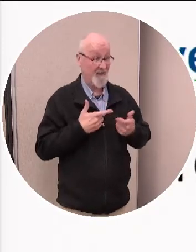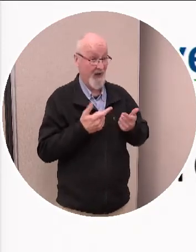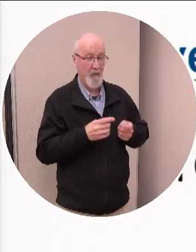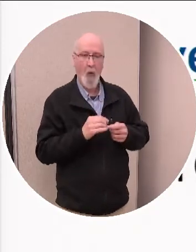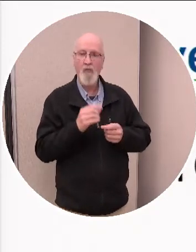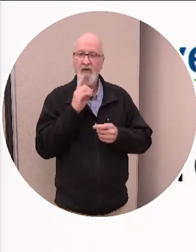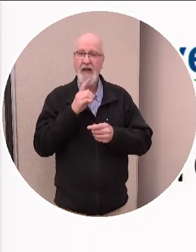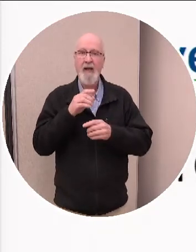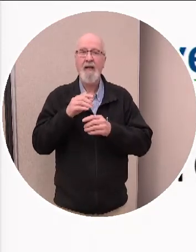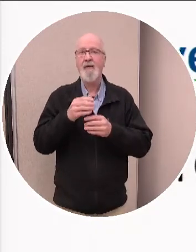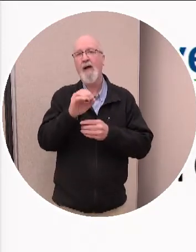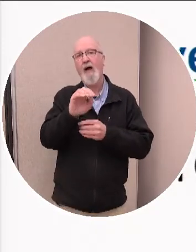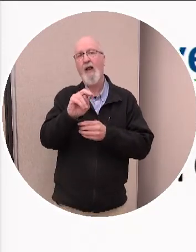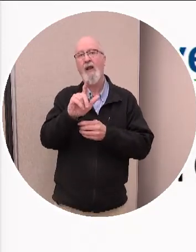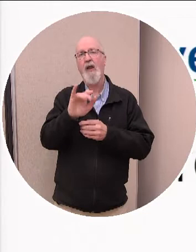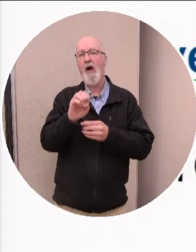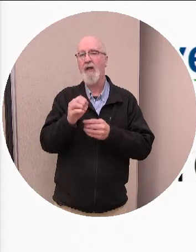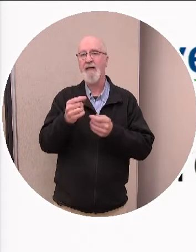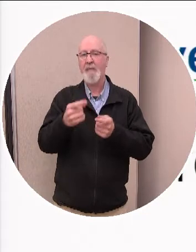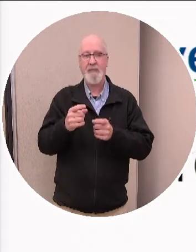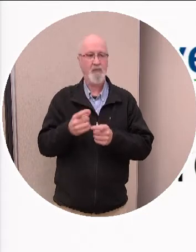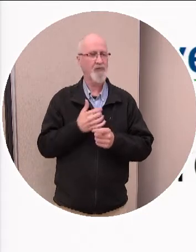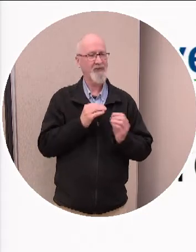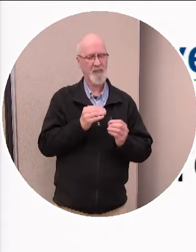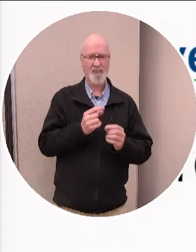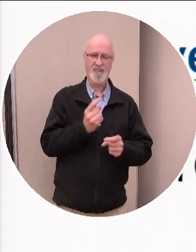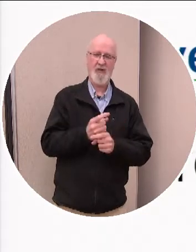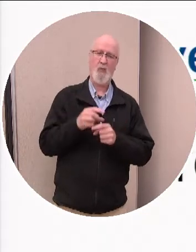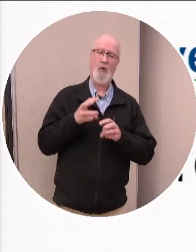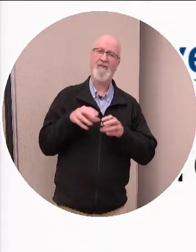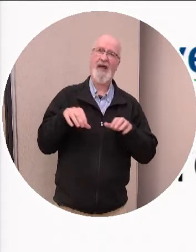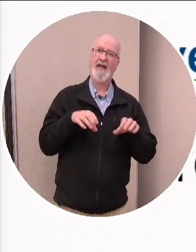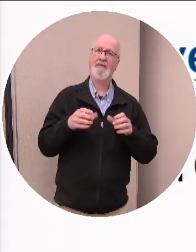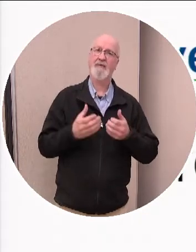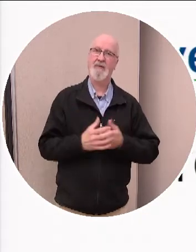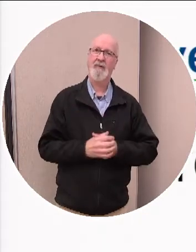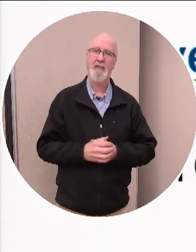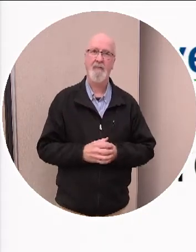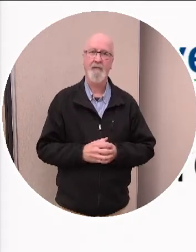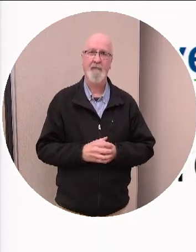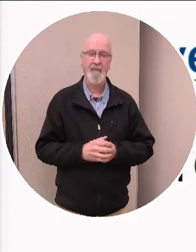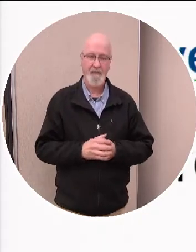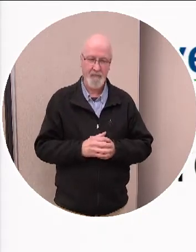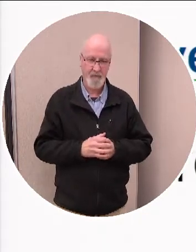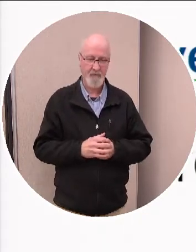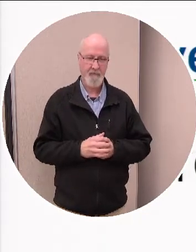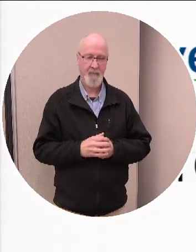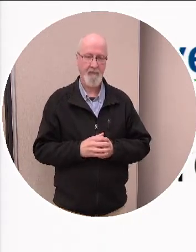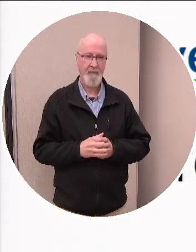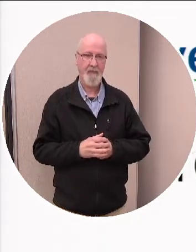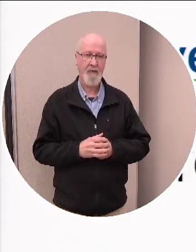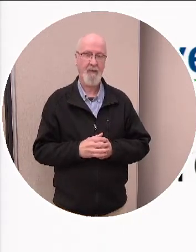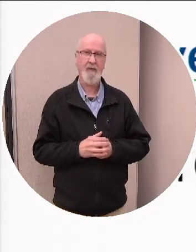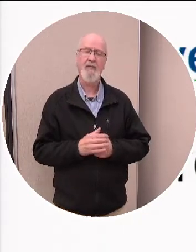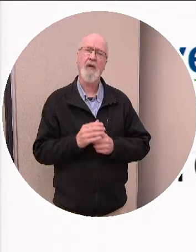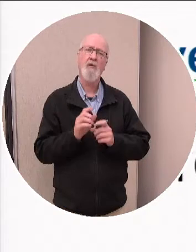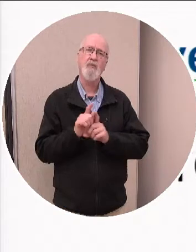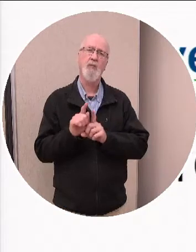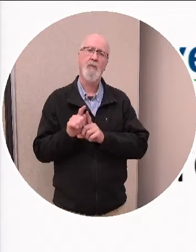All ISMS lessons are reviewed annually to ensure they address current issues. We have a particular, as